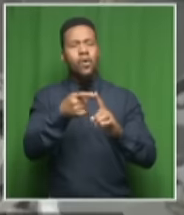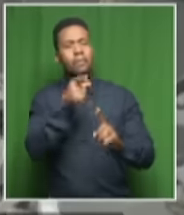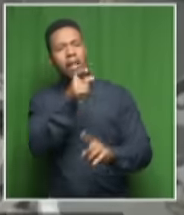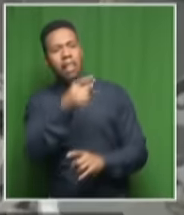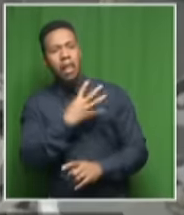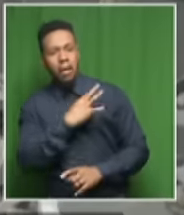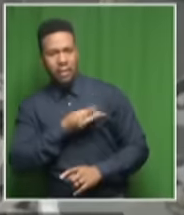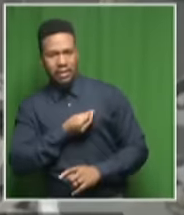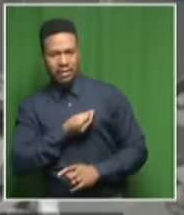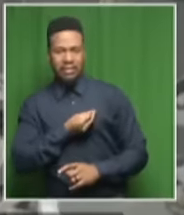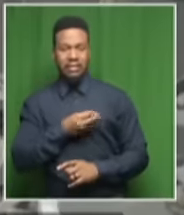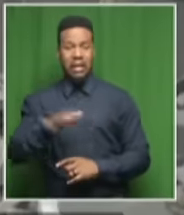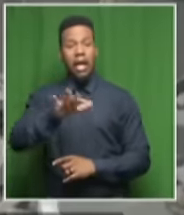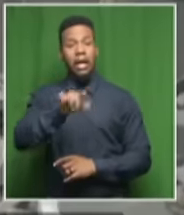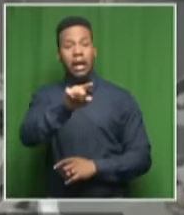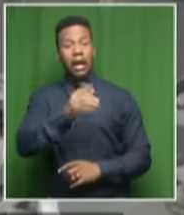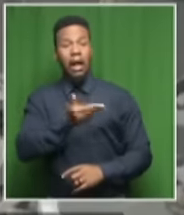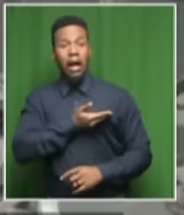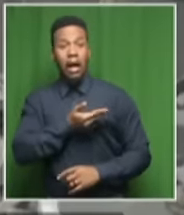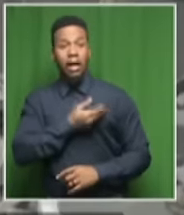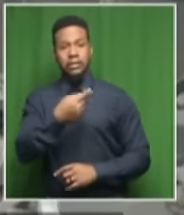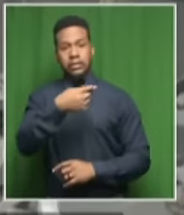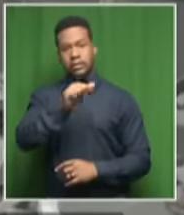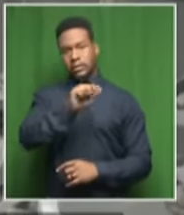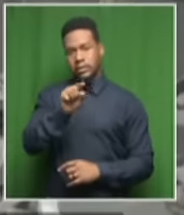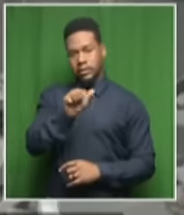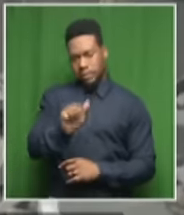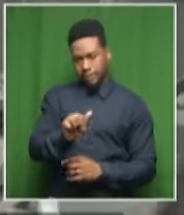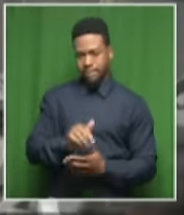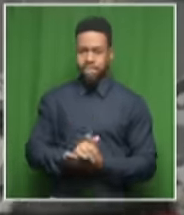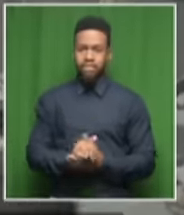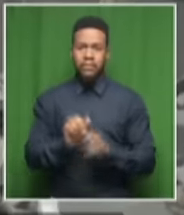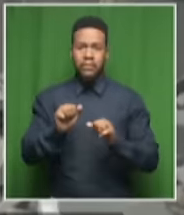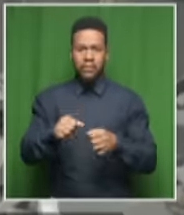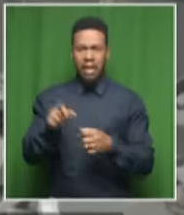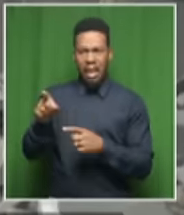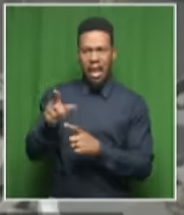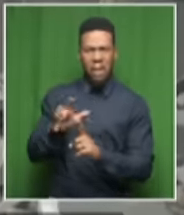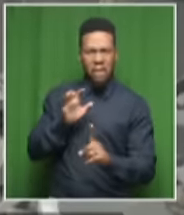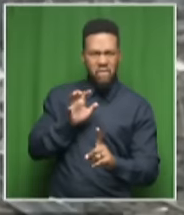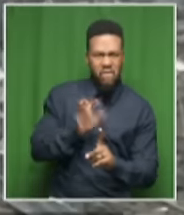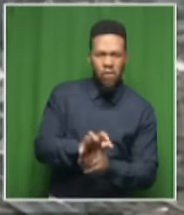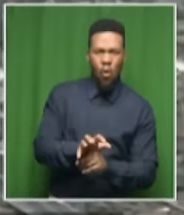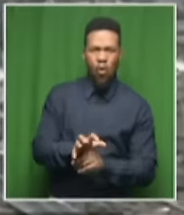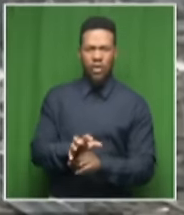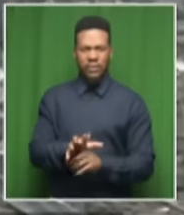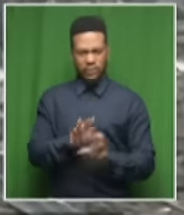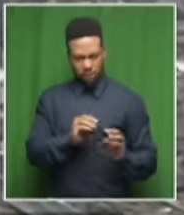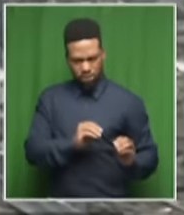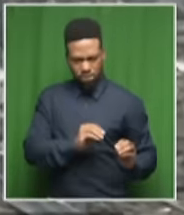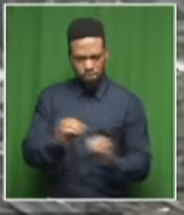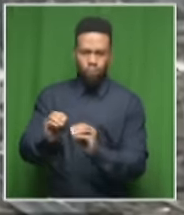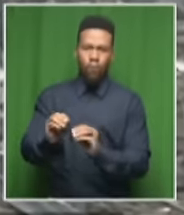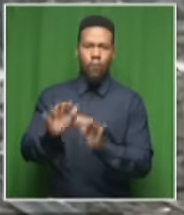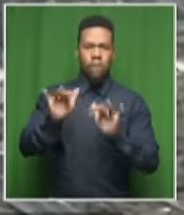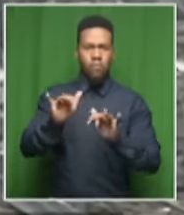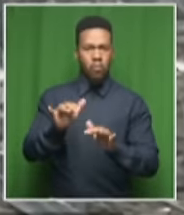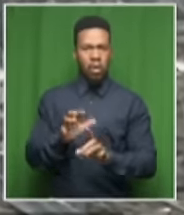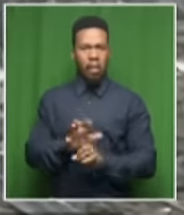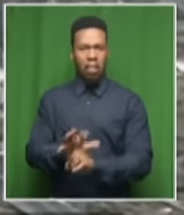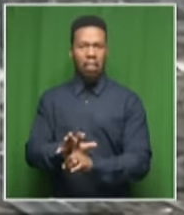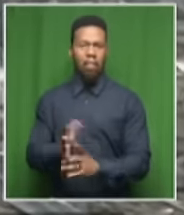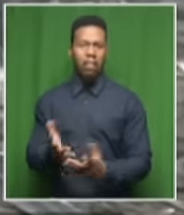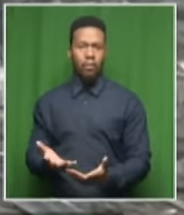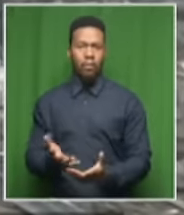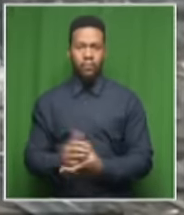on the Gaza Strip due to the indiscriminate use of force and forcible removal of inhabitants.